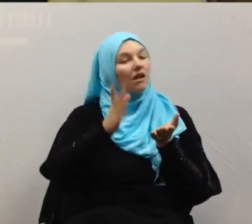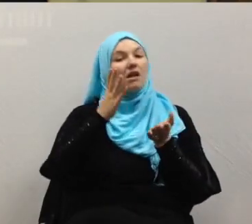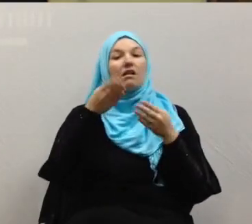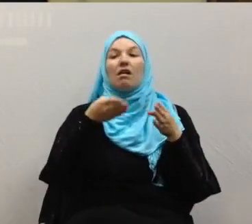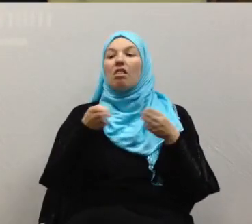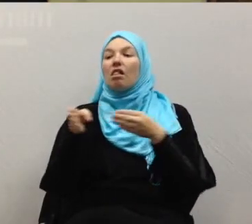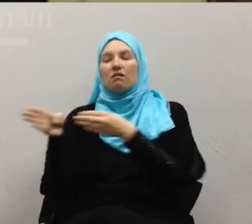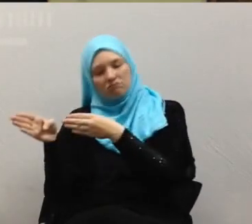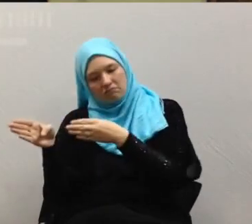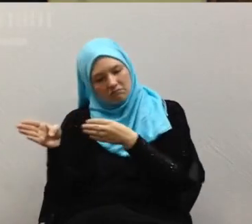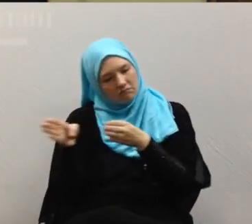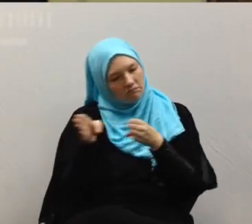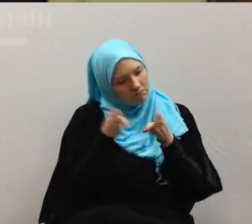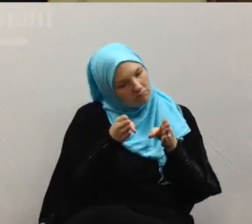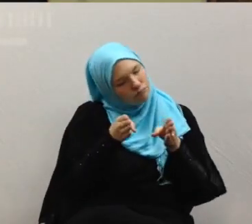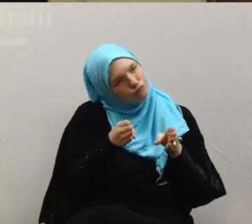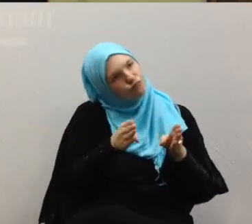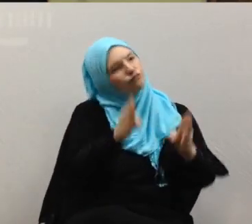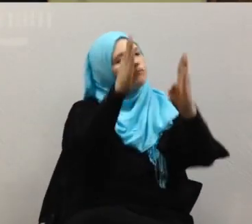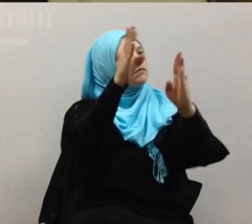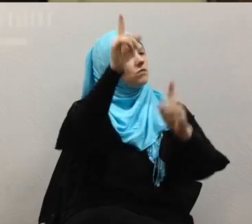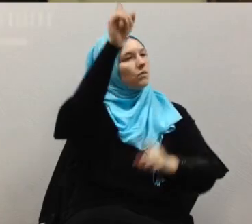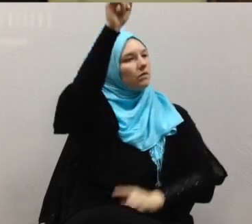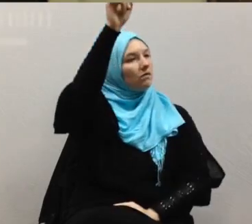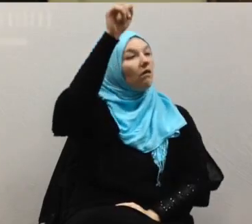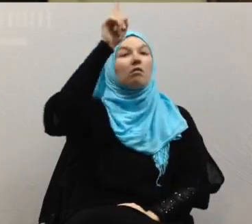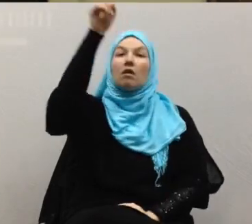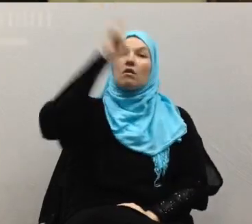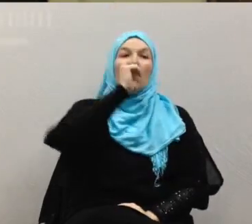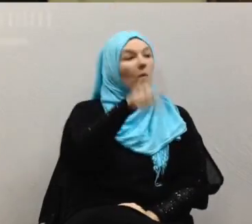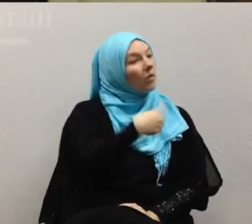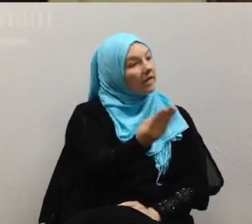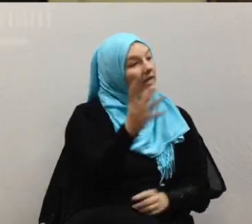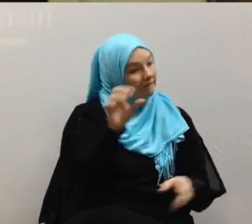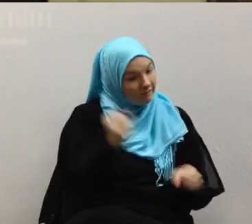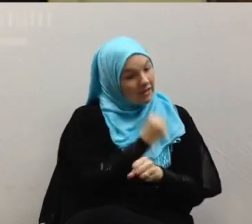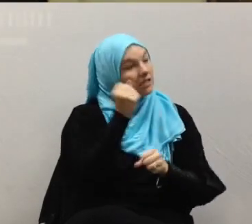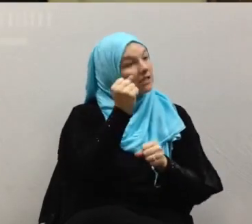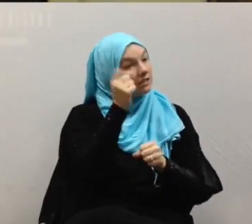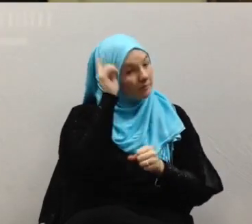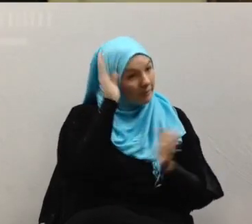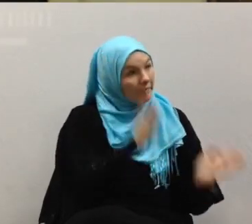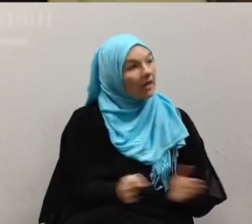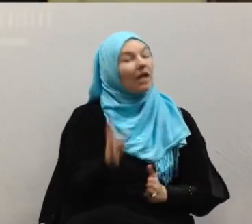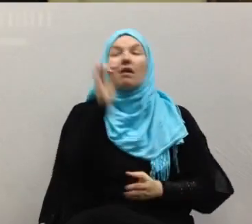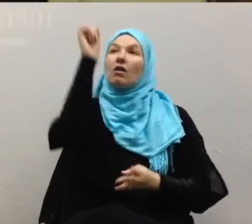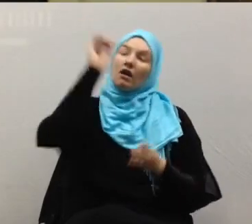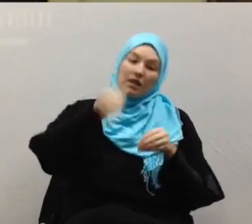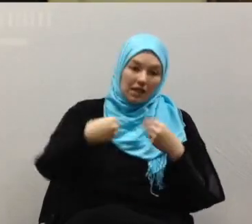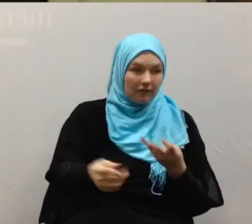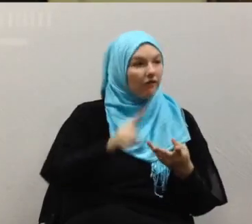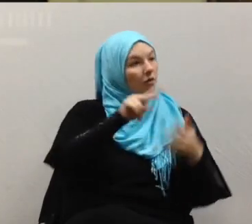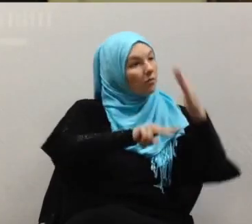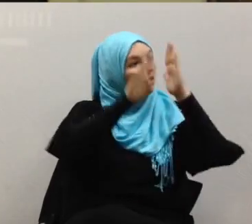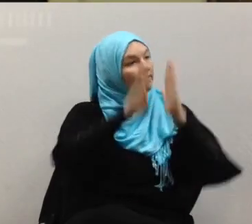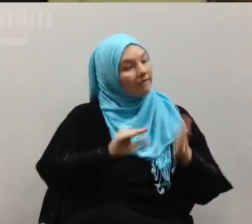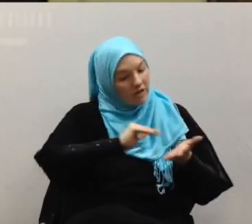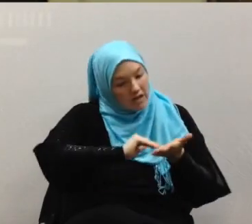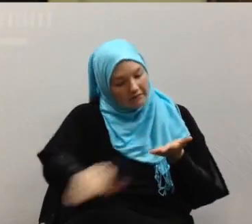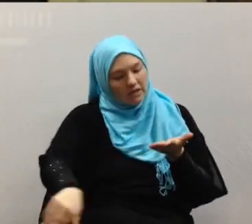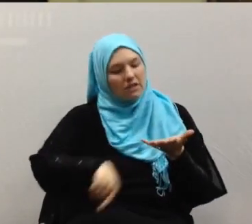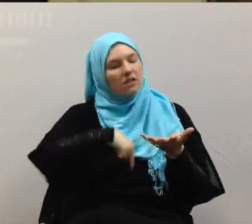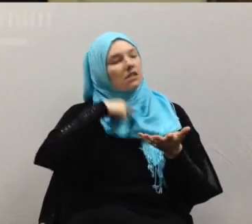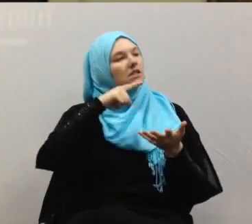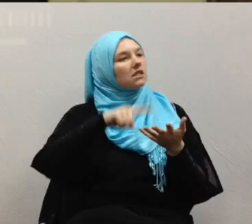Meaning that Allah is not only giving him victory, He's giving him forgiveness. And when you read the rest of the